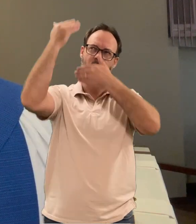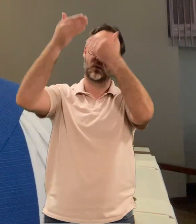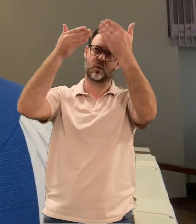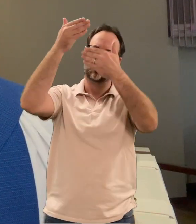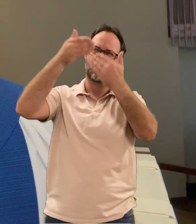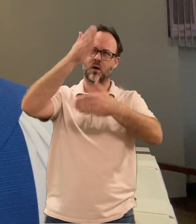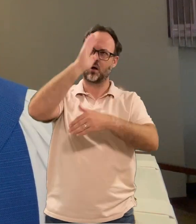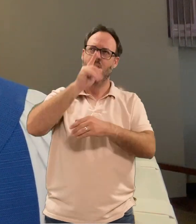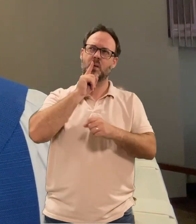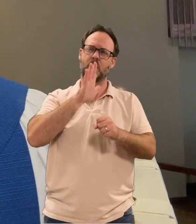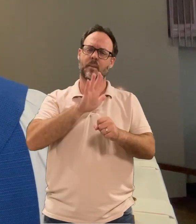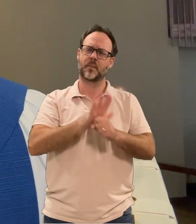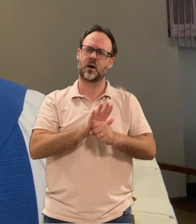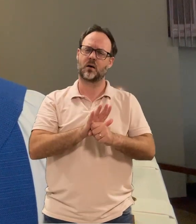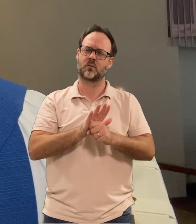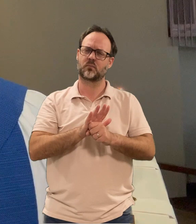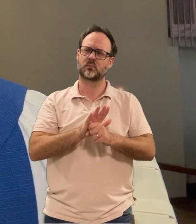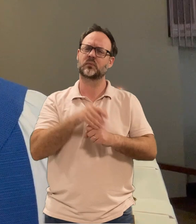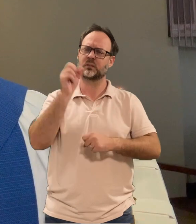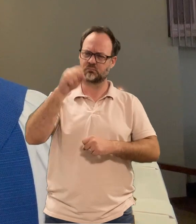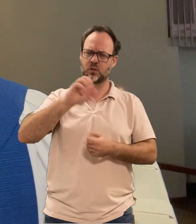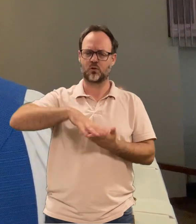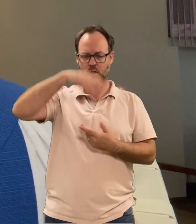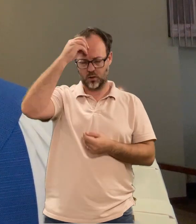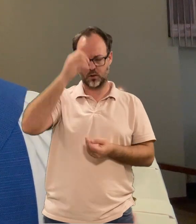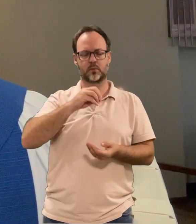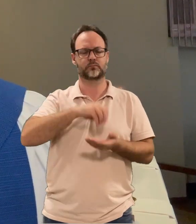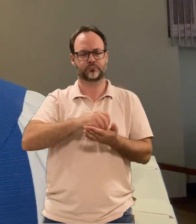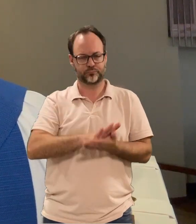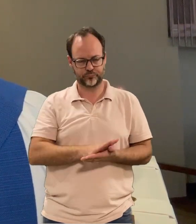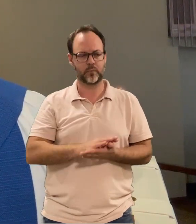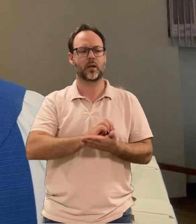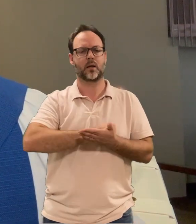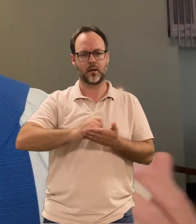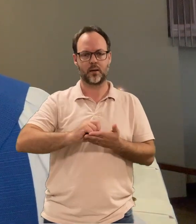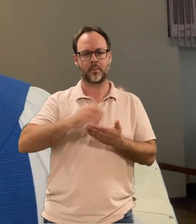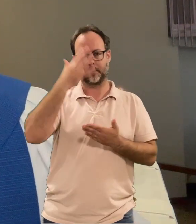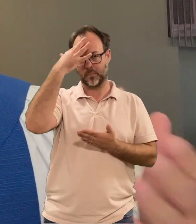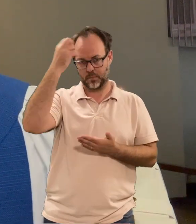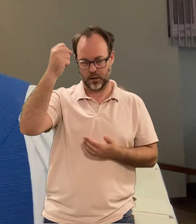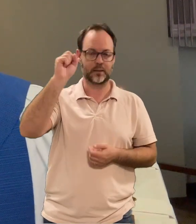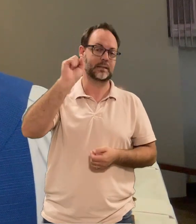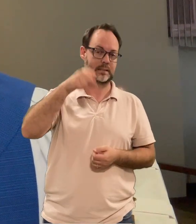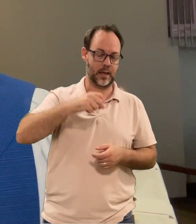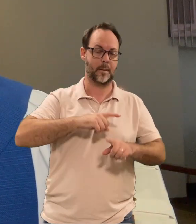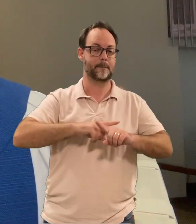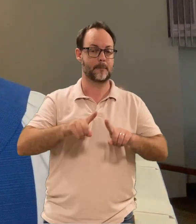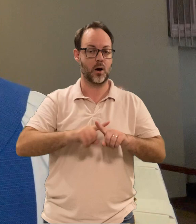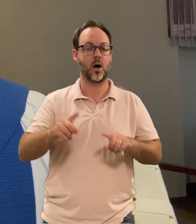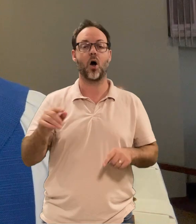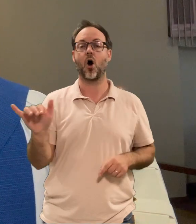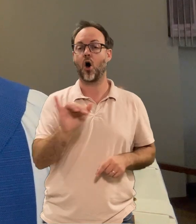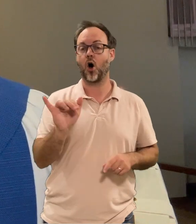You know, as you're thinking about God's promises, not only do we learn them and write them down and memorize them and keep them in front of us,